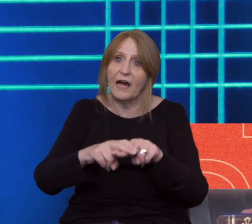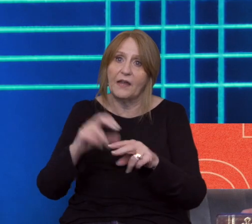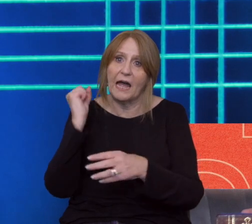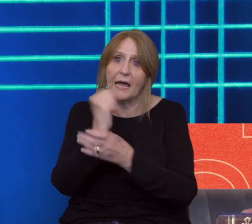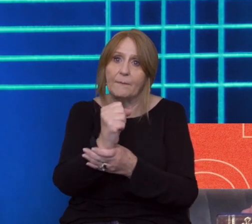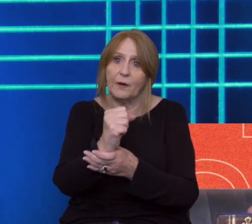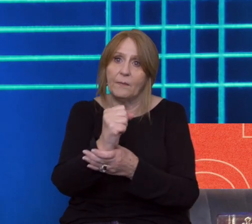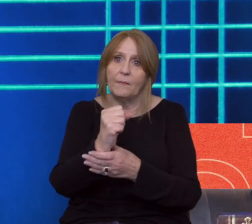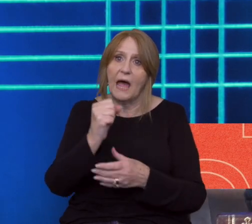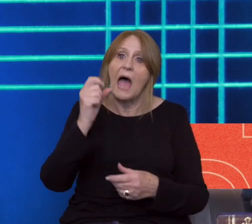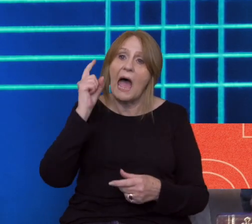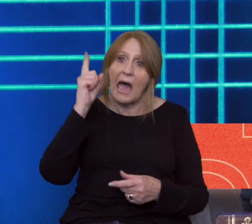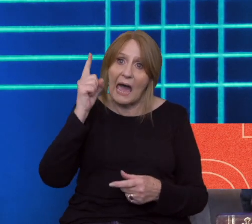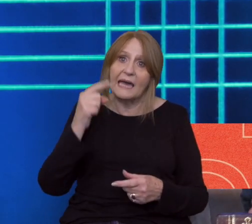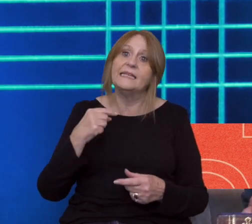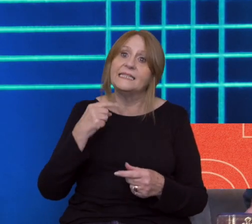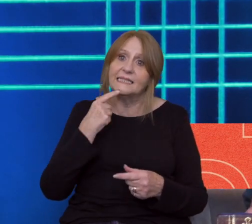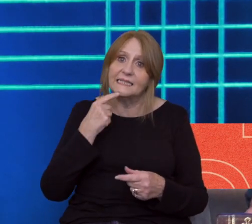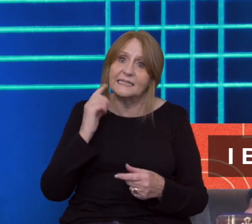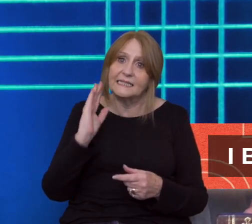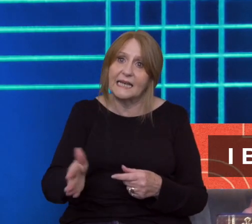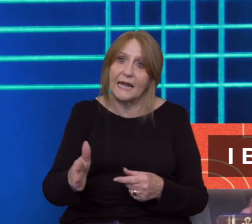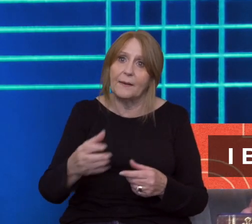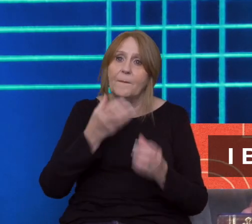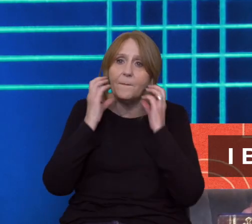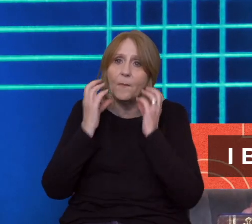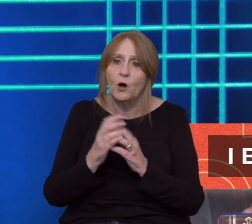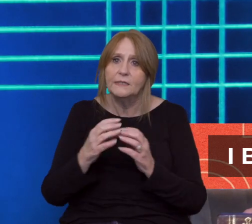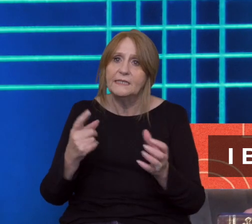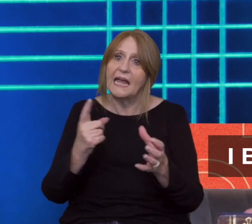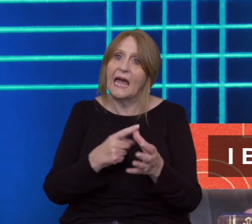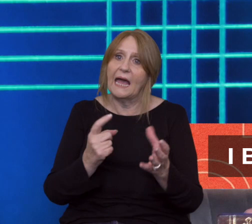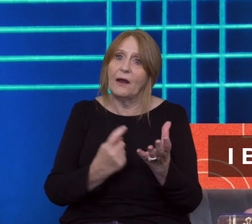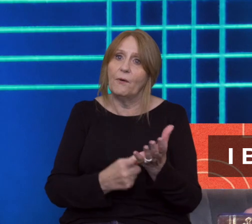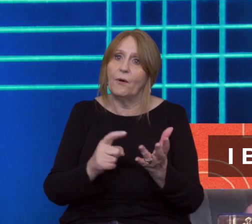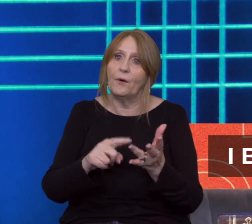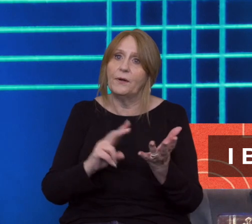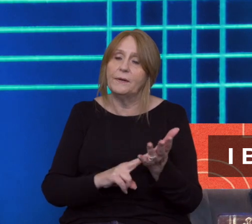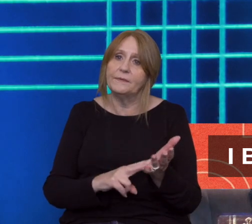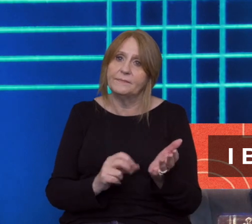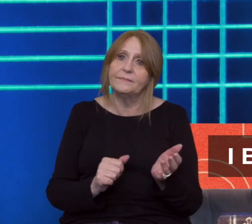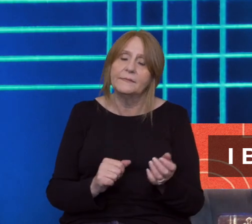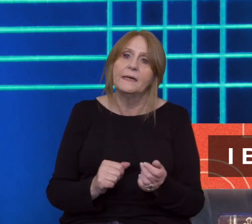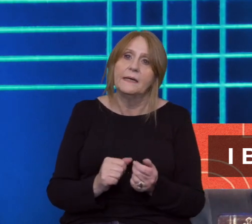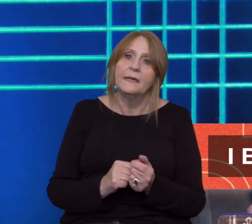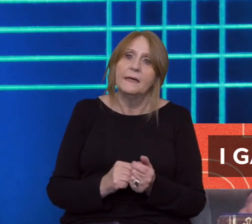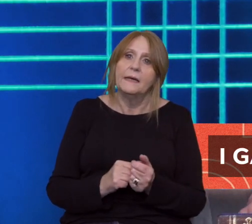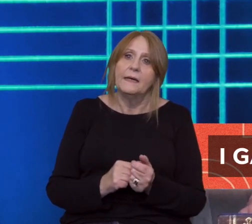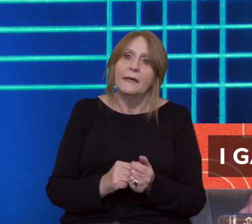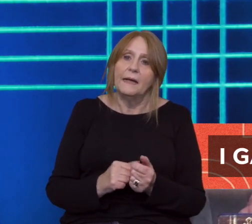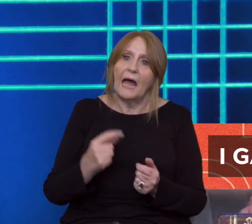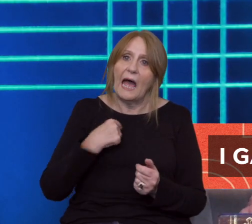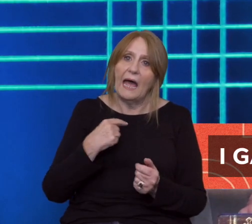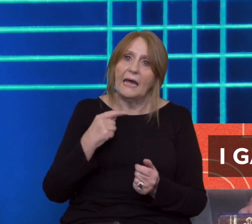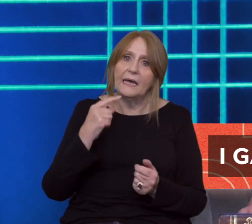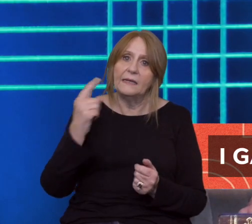sent Moses and Aaron. Then we read, I brought your fathers out of Egypt. Then we read,